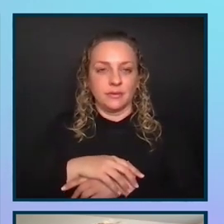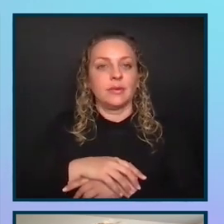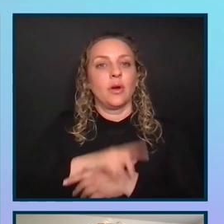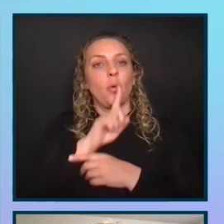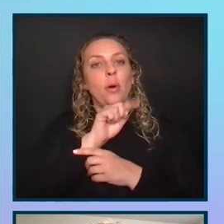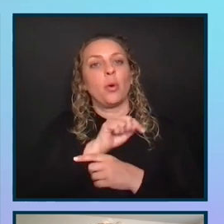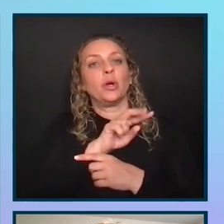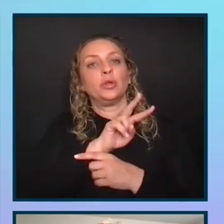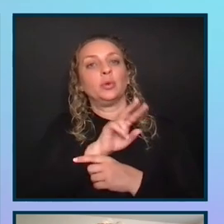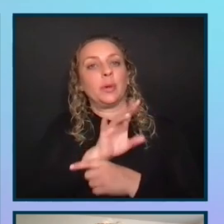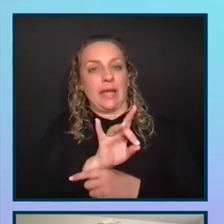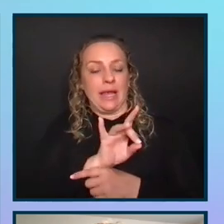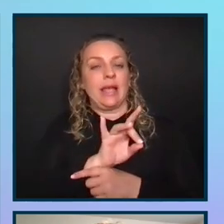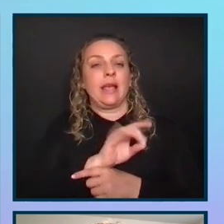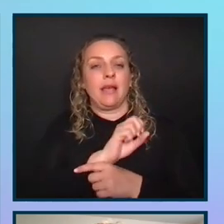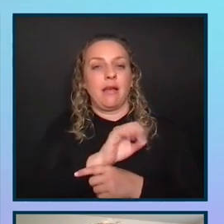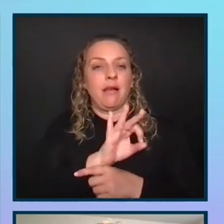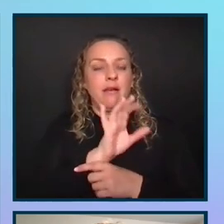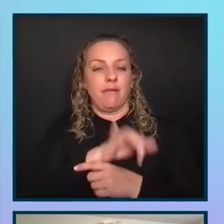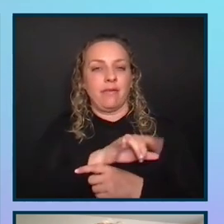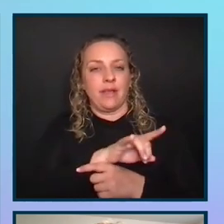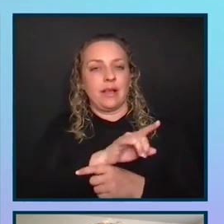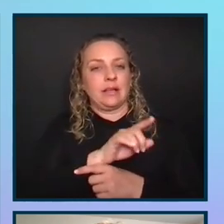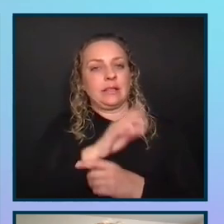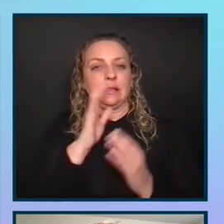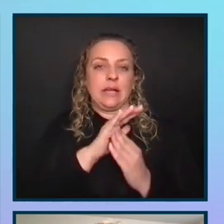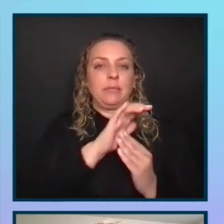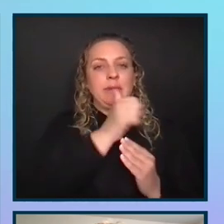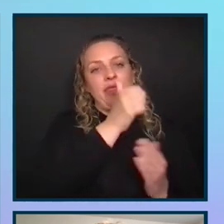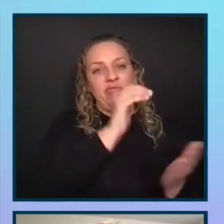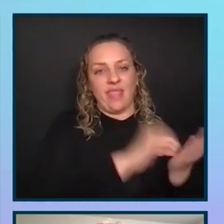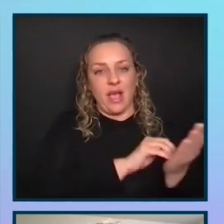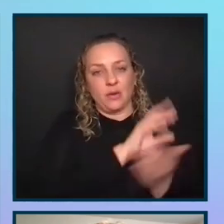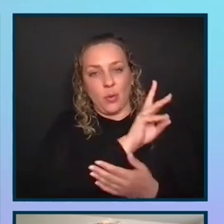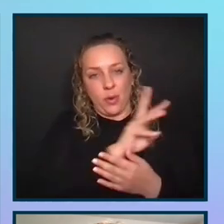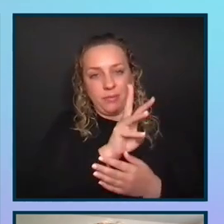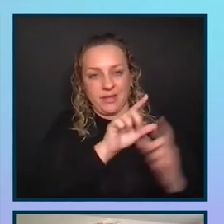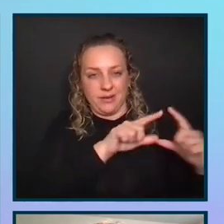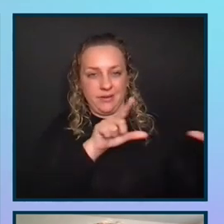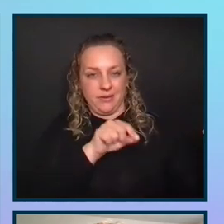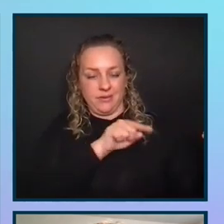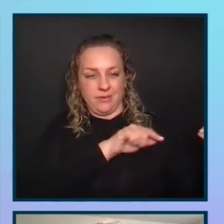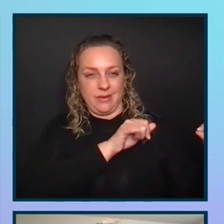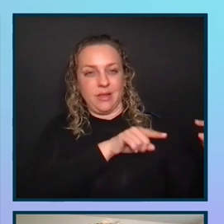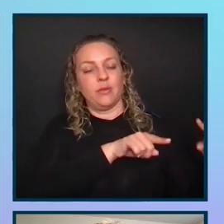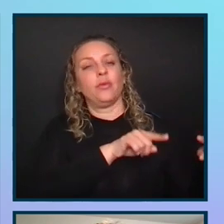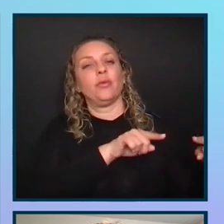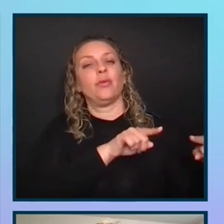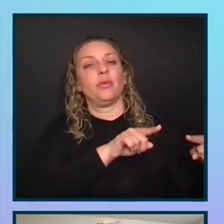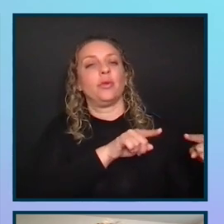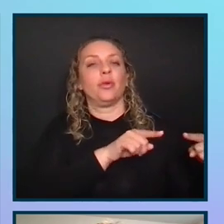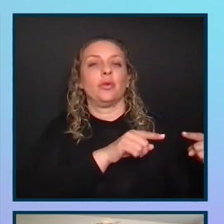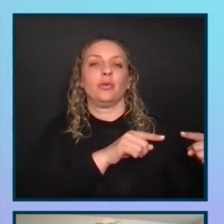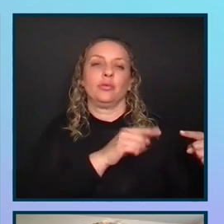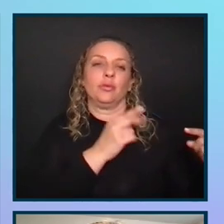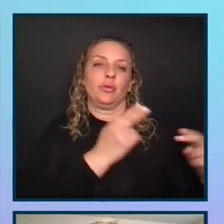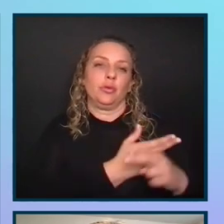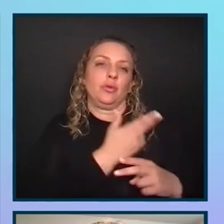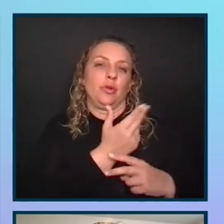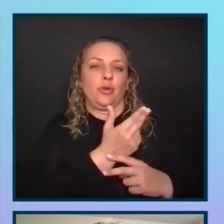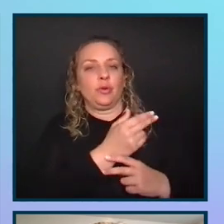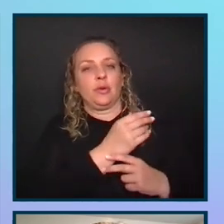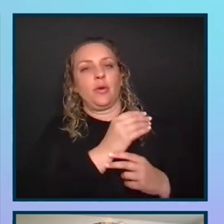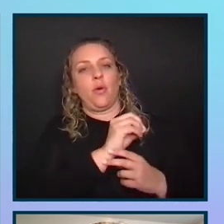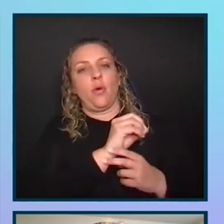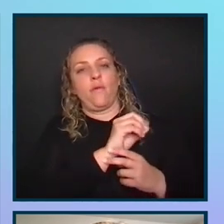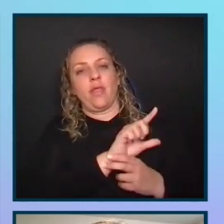1.28 of the top 10,000 websites use any of 13 overlay solutions.